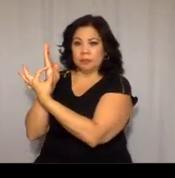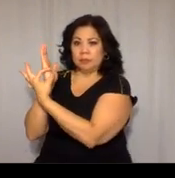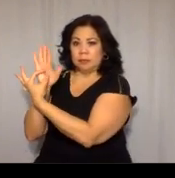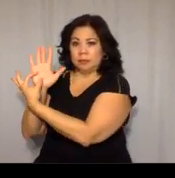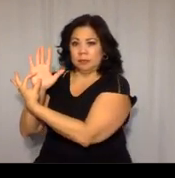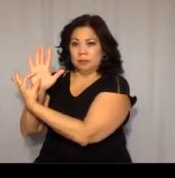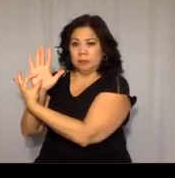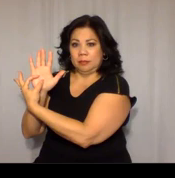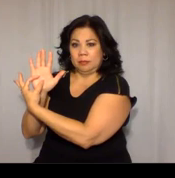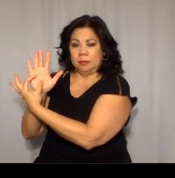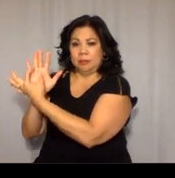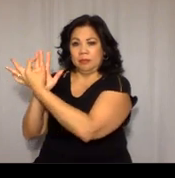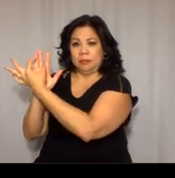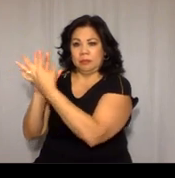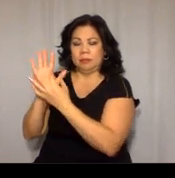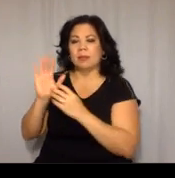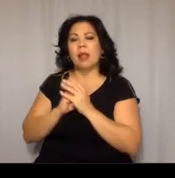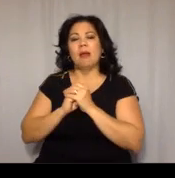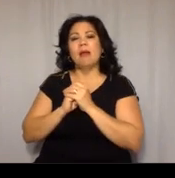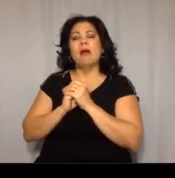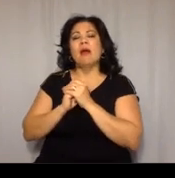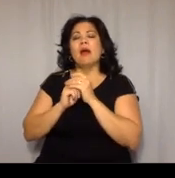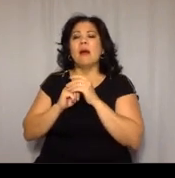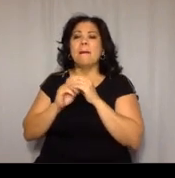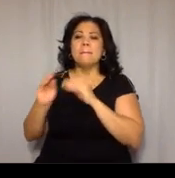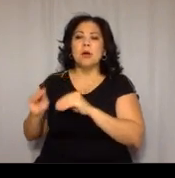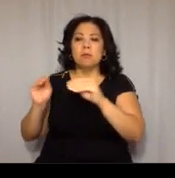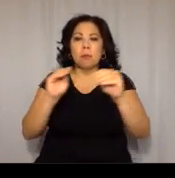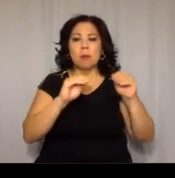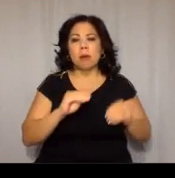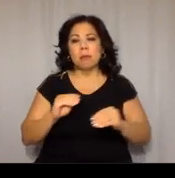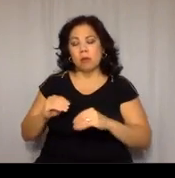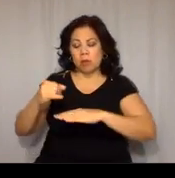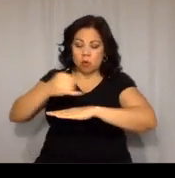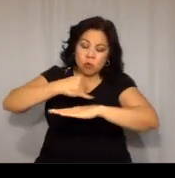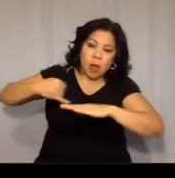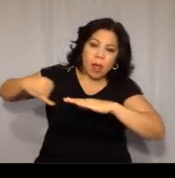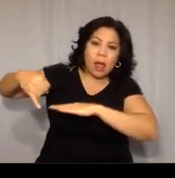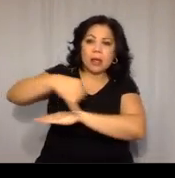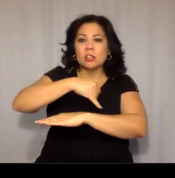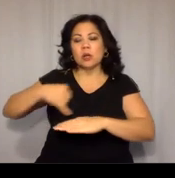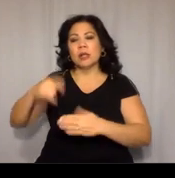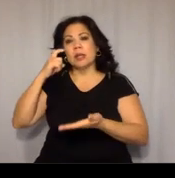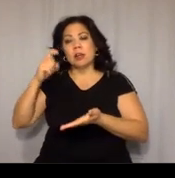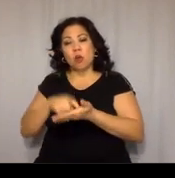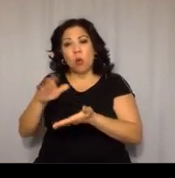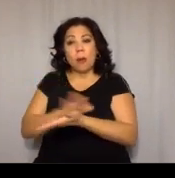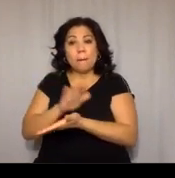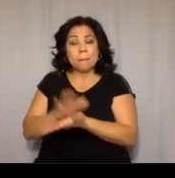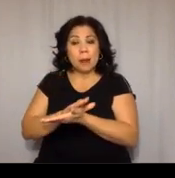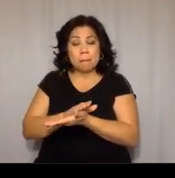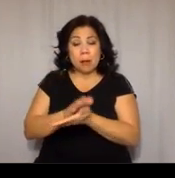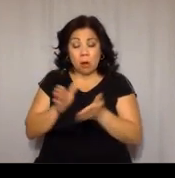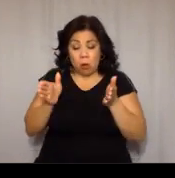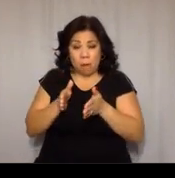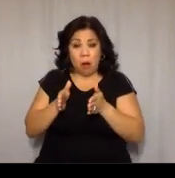circle. And I might make another big half circle. Notice that the paper is so small that this